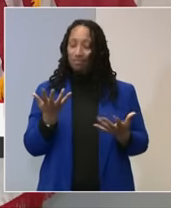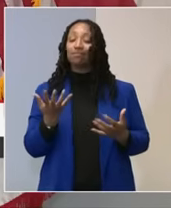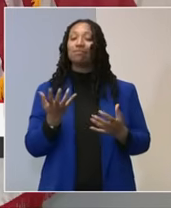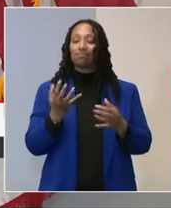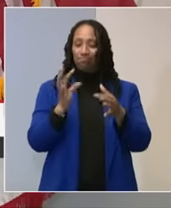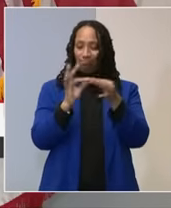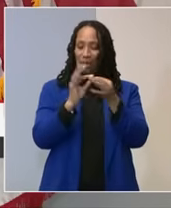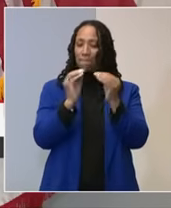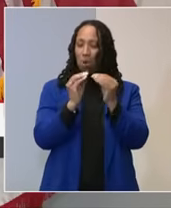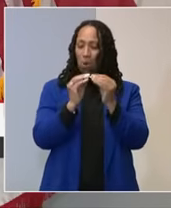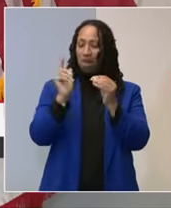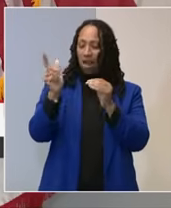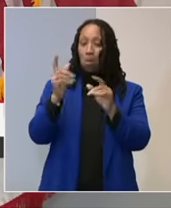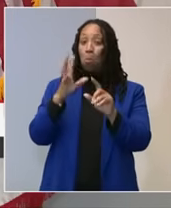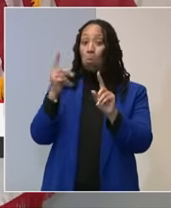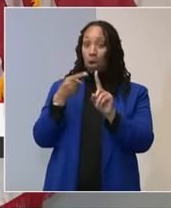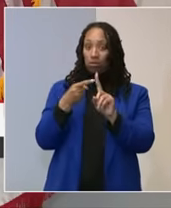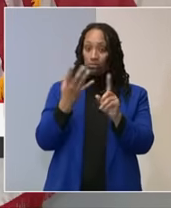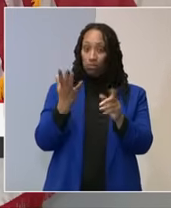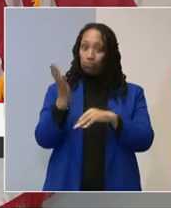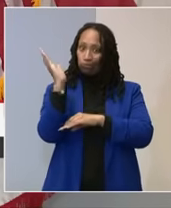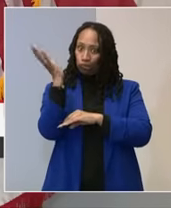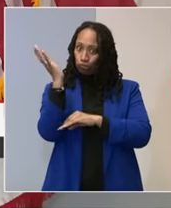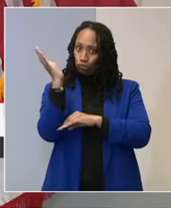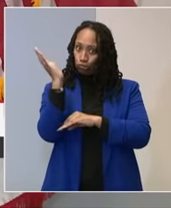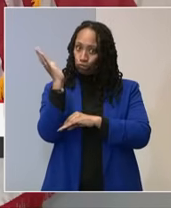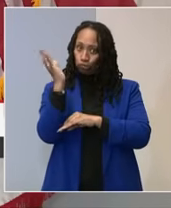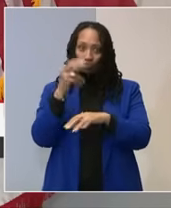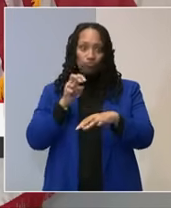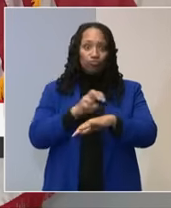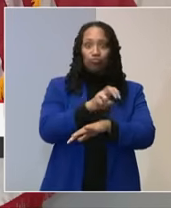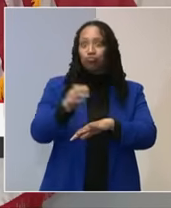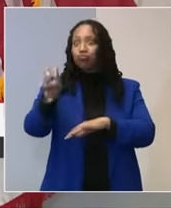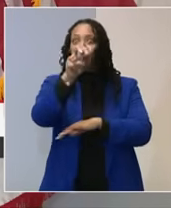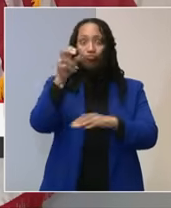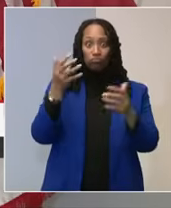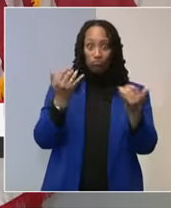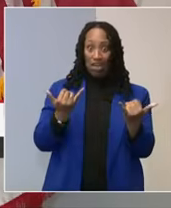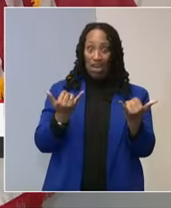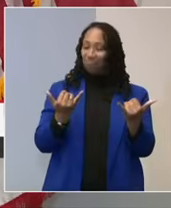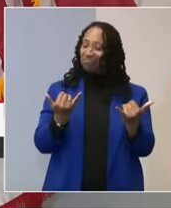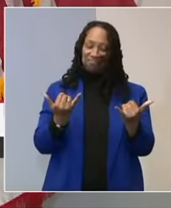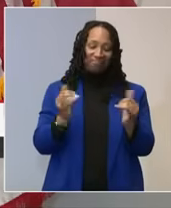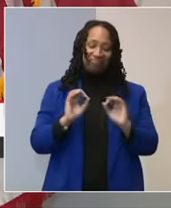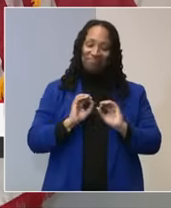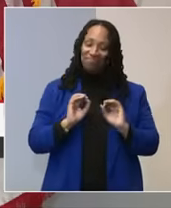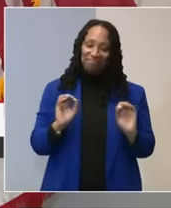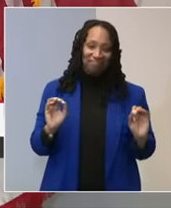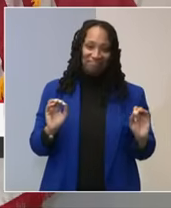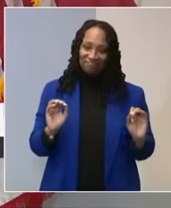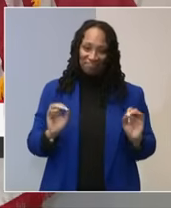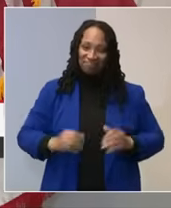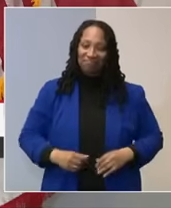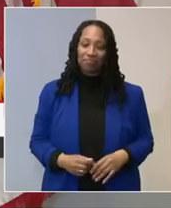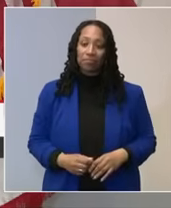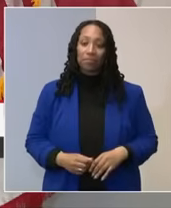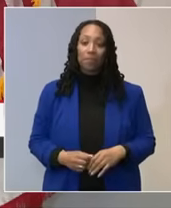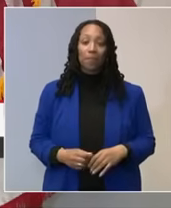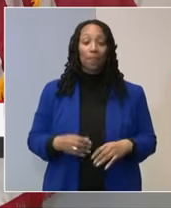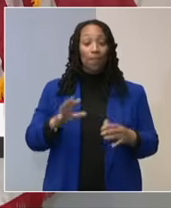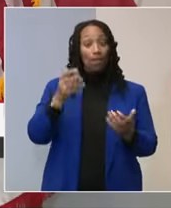comprehensive presentation for you, but obviously I had the opportunity to talk to many of my